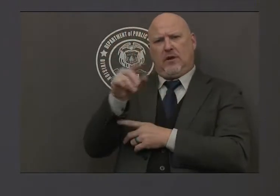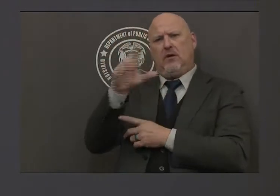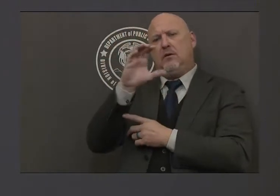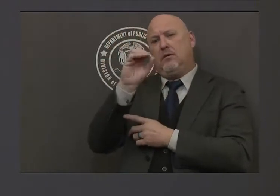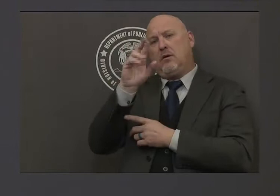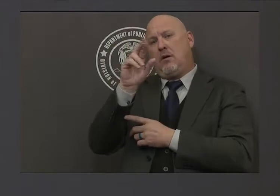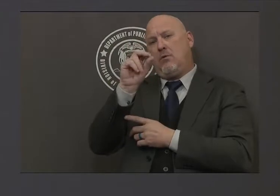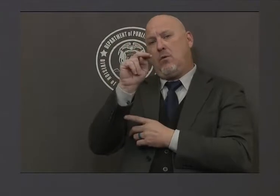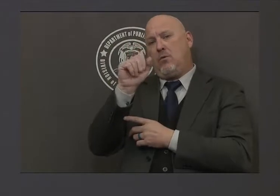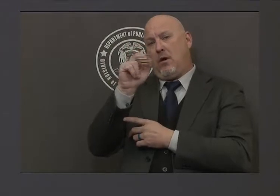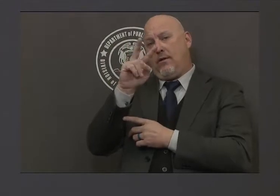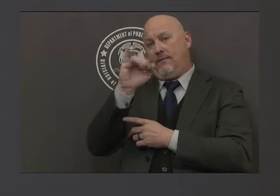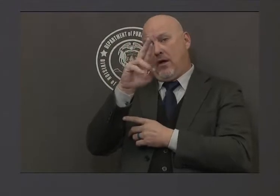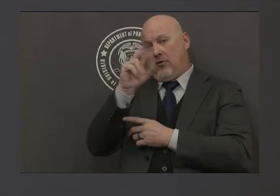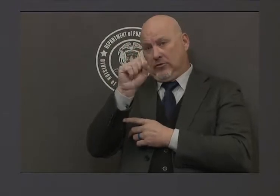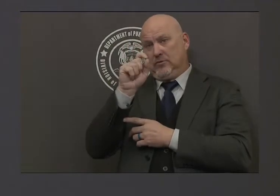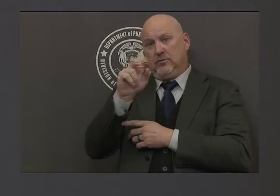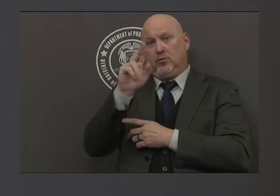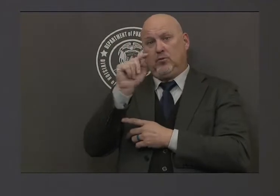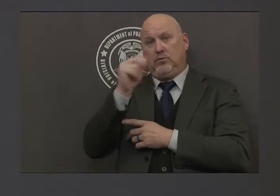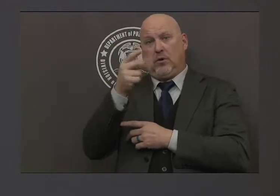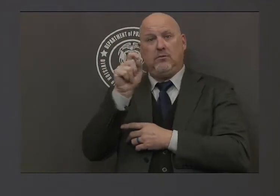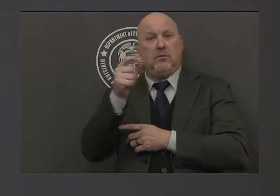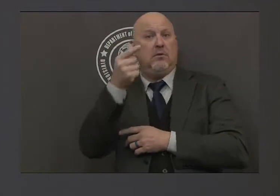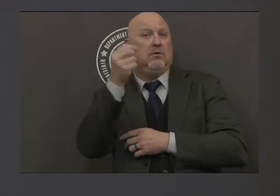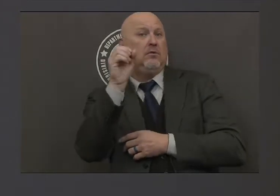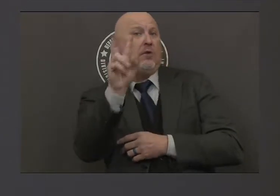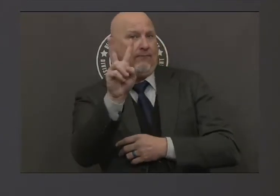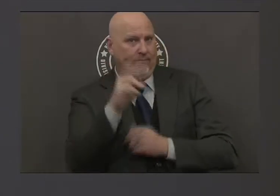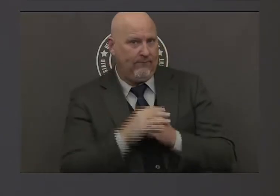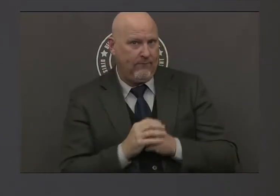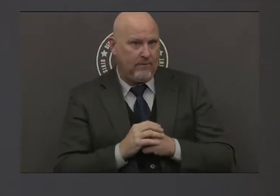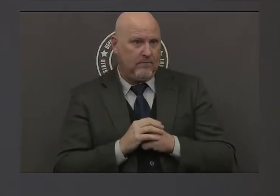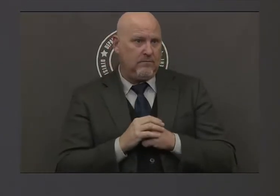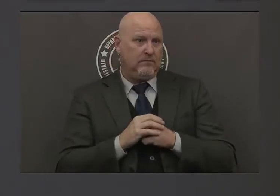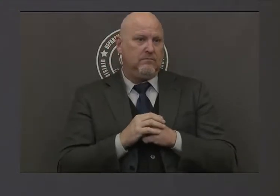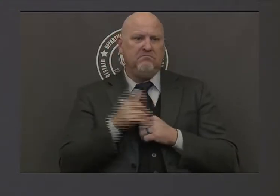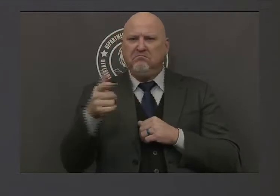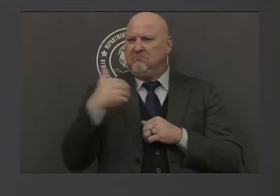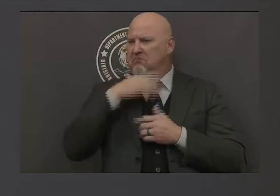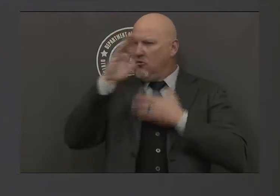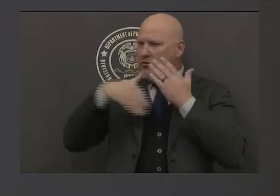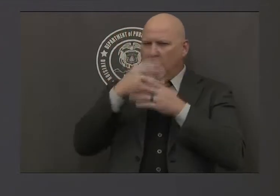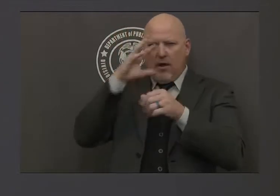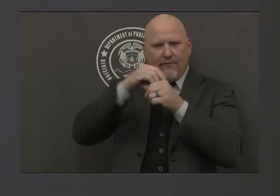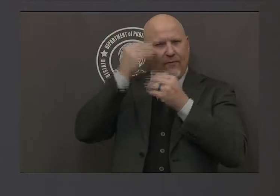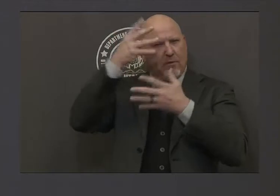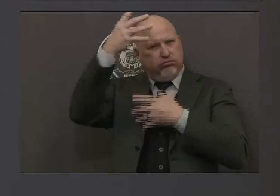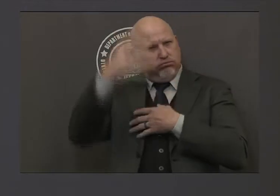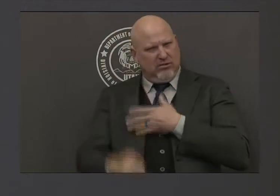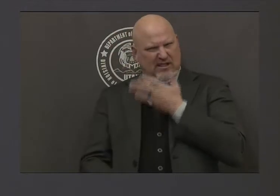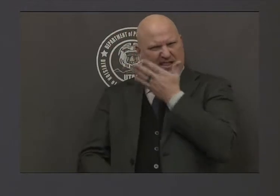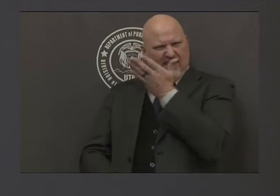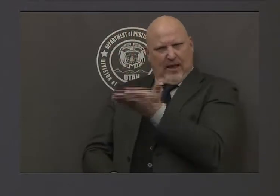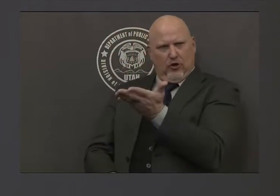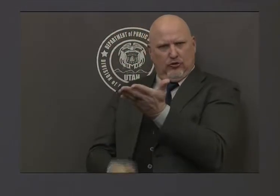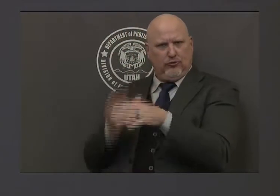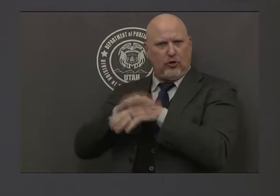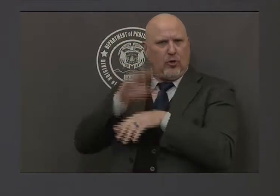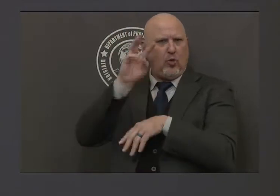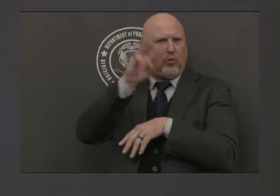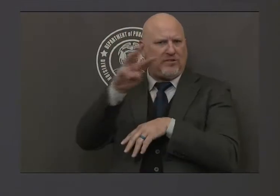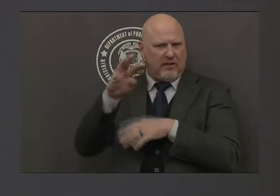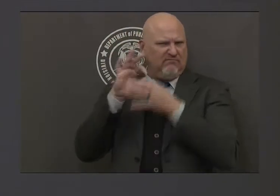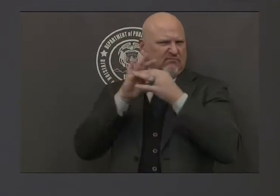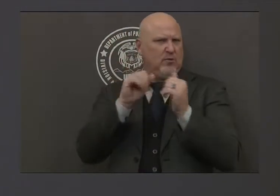coronavirus.utah.gov. That's, again, a very detailed web page, answers most all of the questions you would have and give you more insight on what we're doing and the